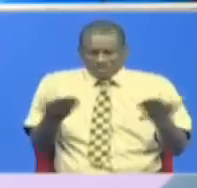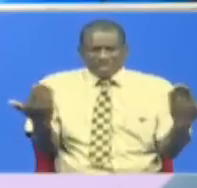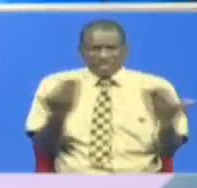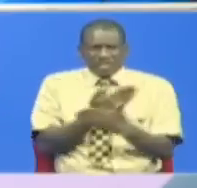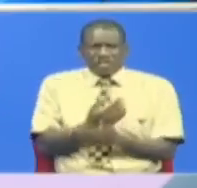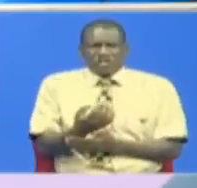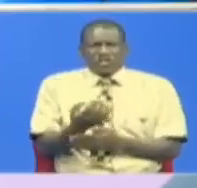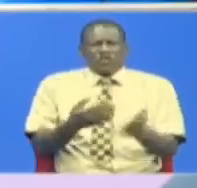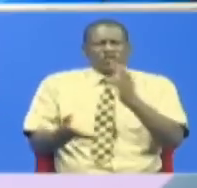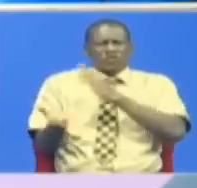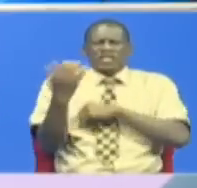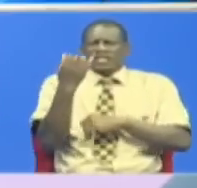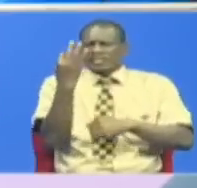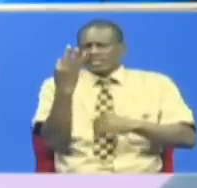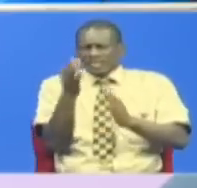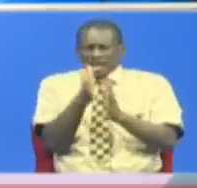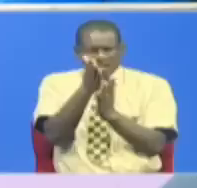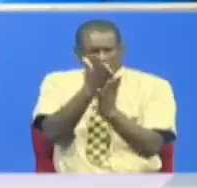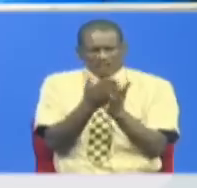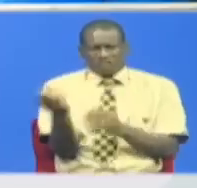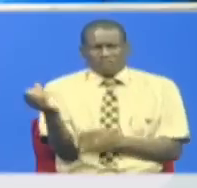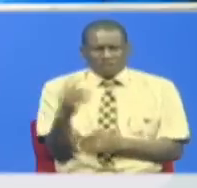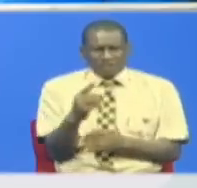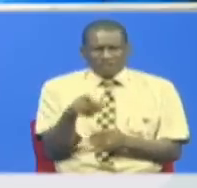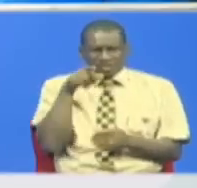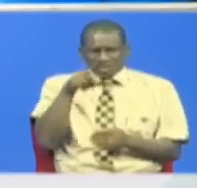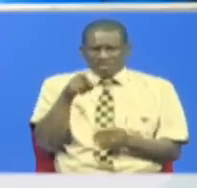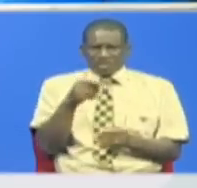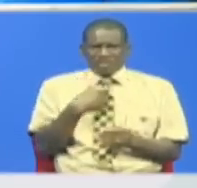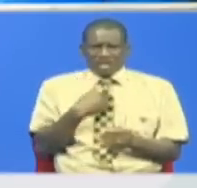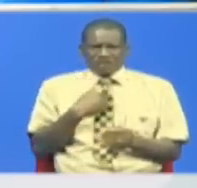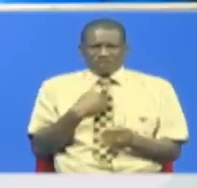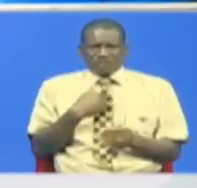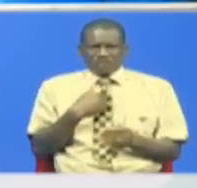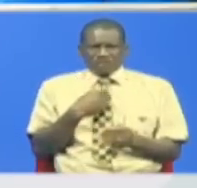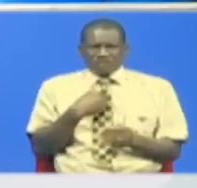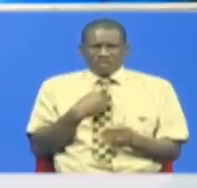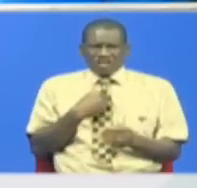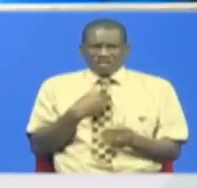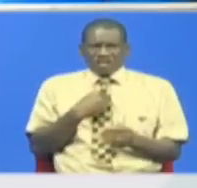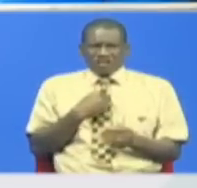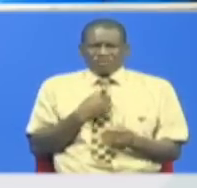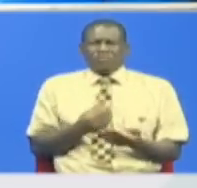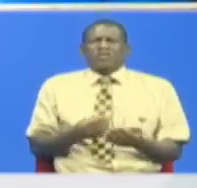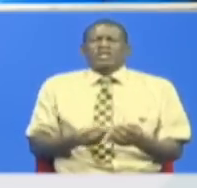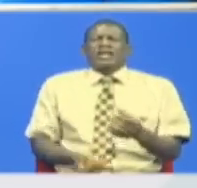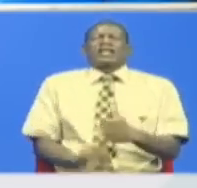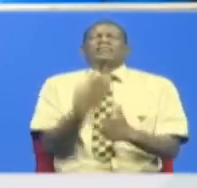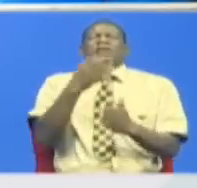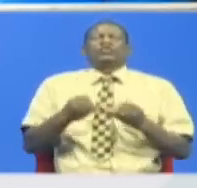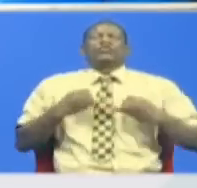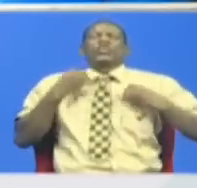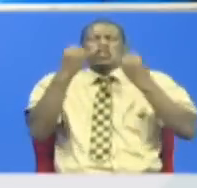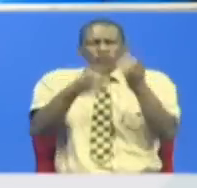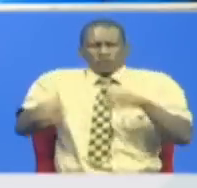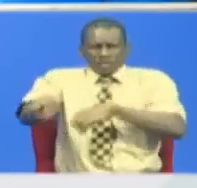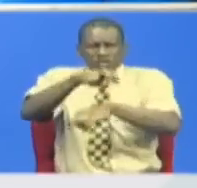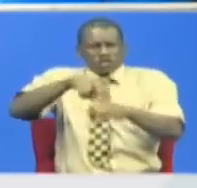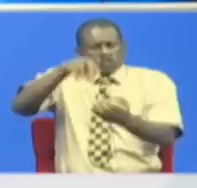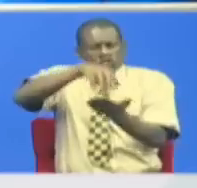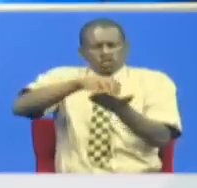For the last 3.5 months, he has religiously been stepping onto the big stage to inform the nation of its status of